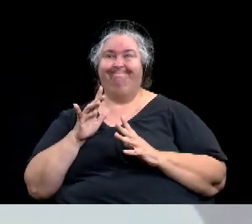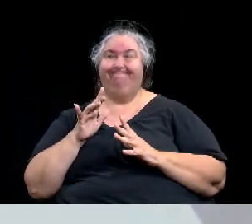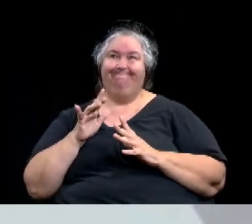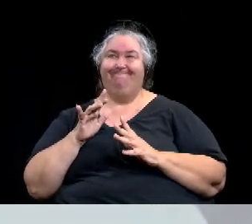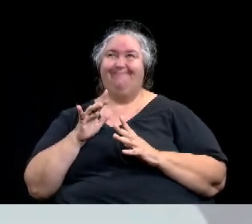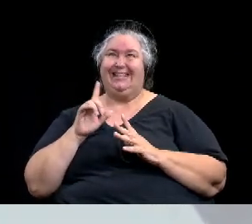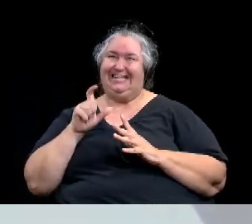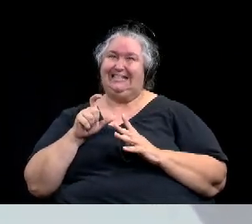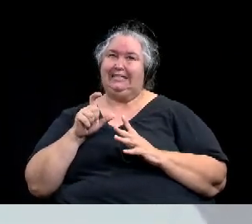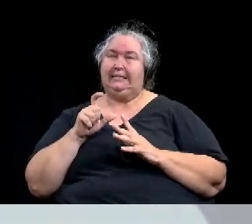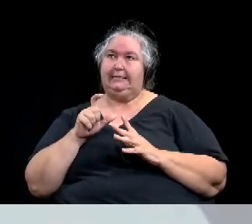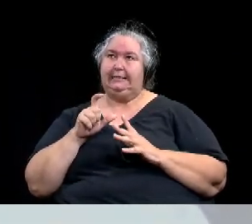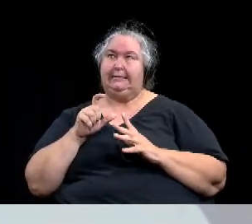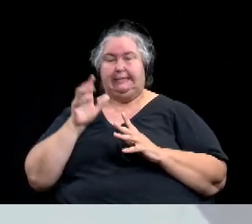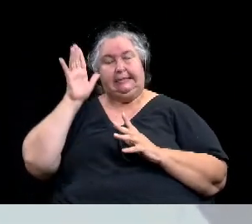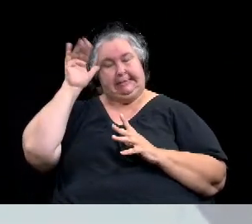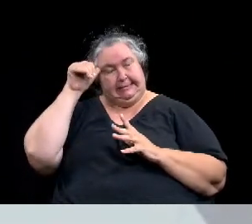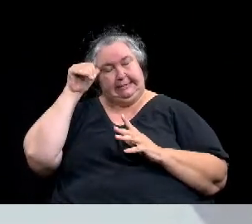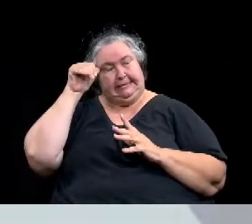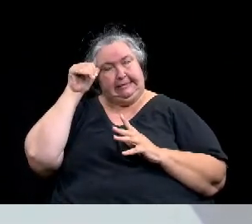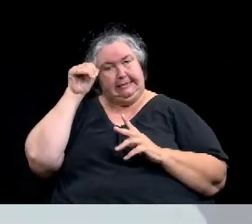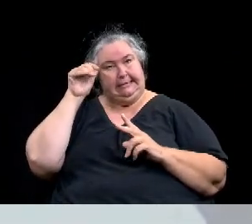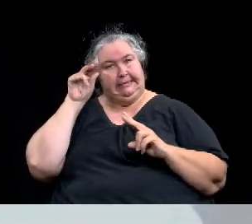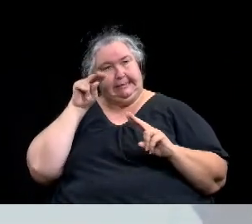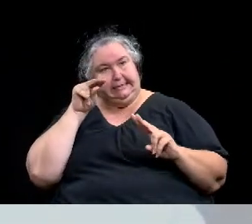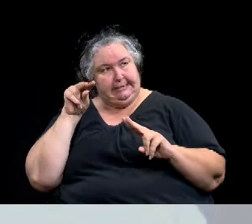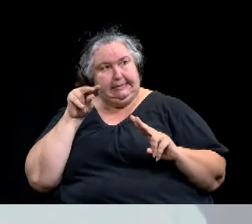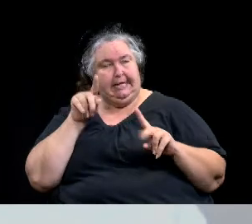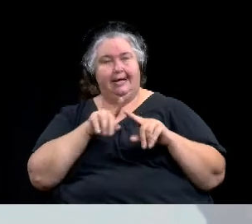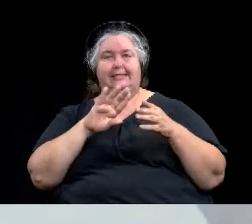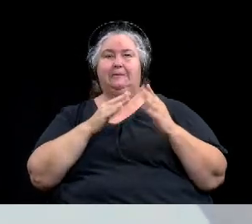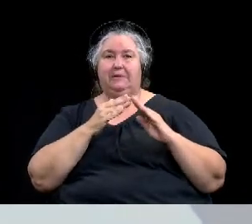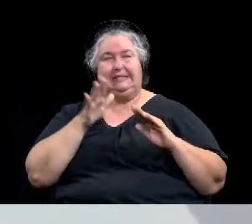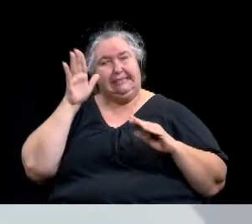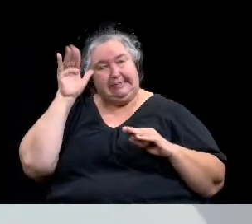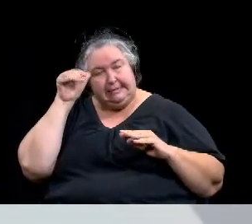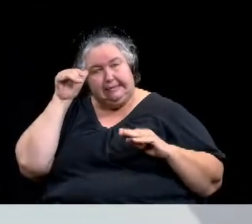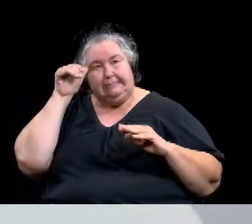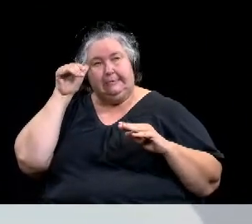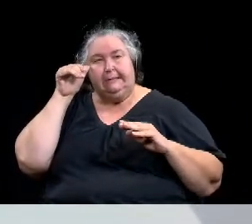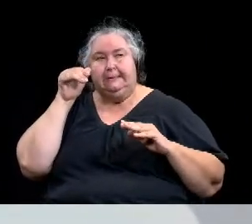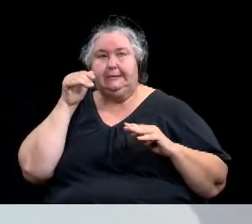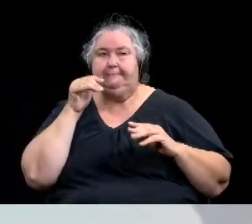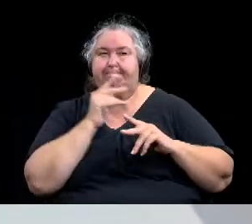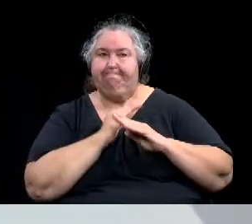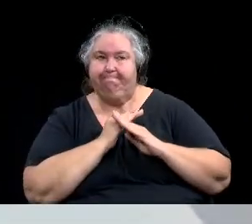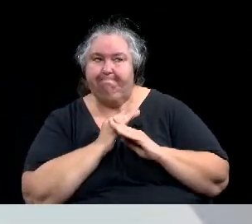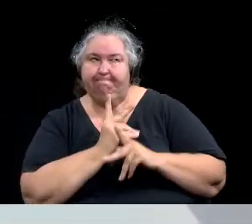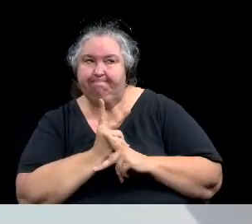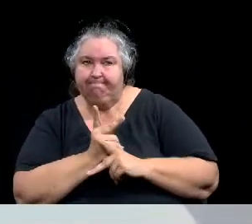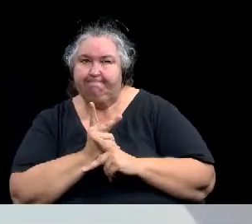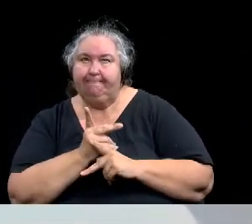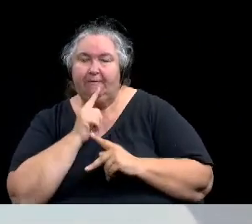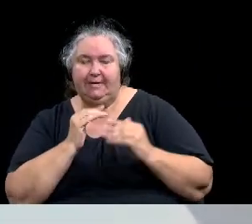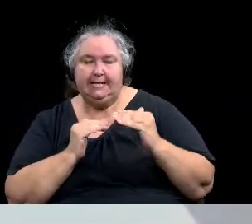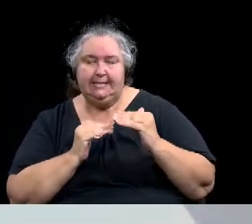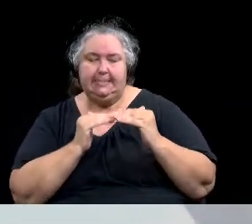vigilant as a community if we do hit that inflection point where